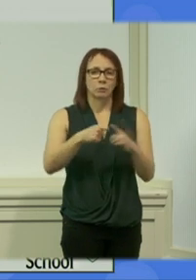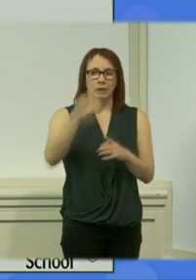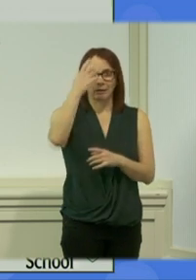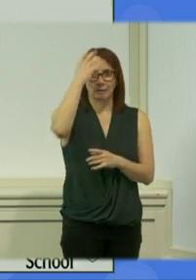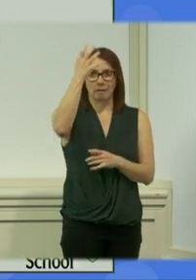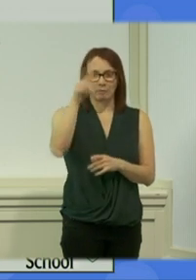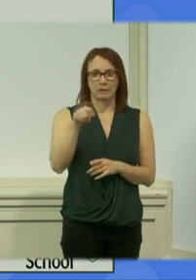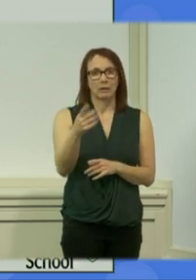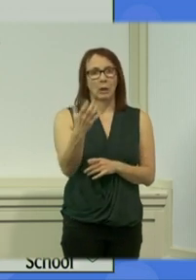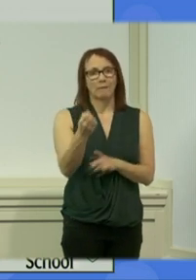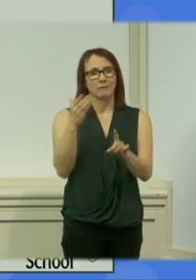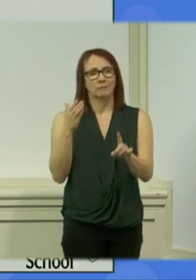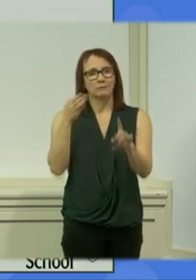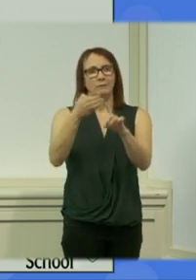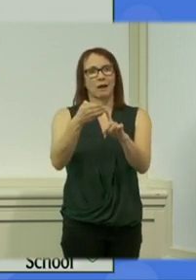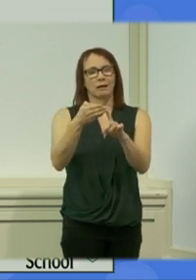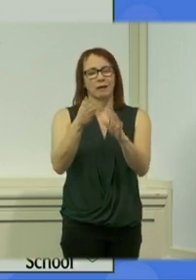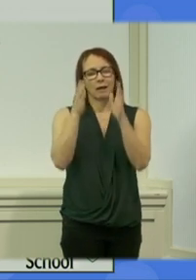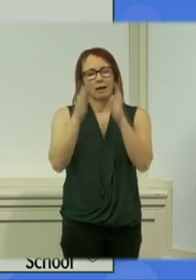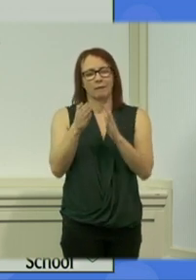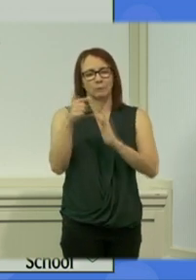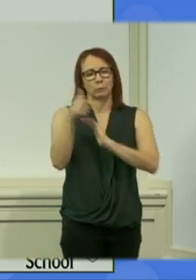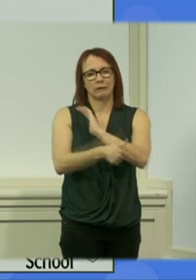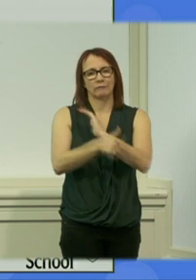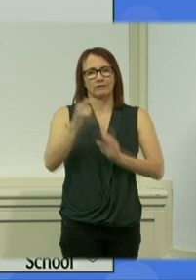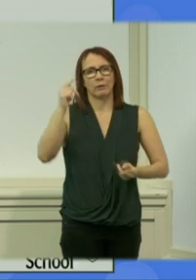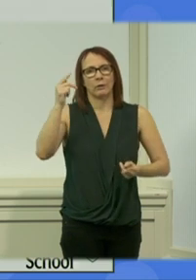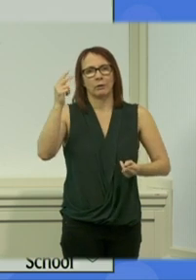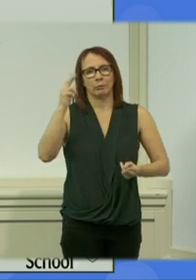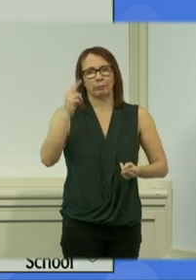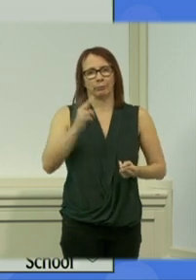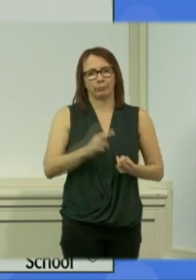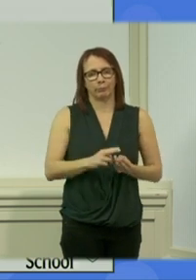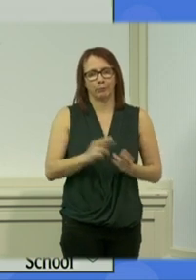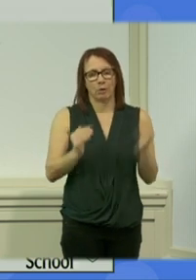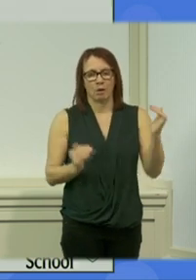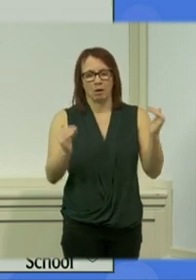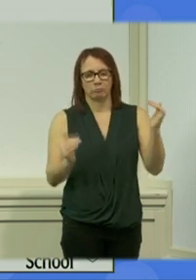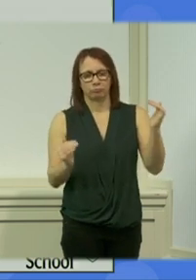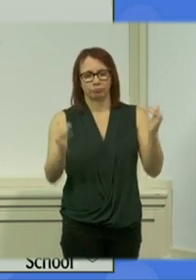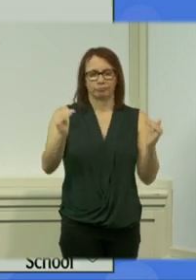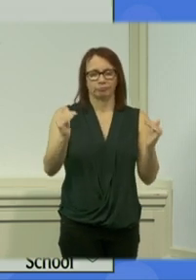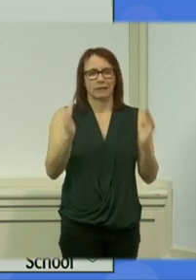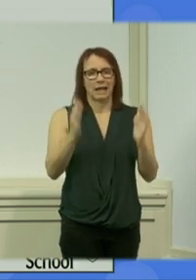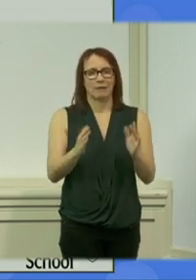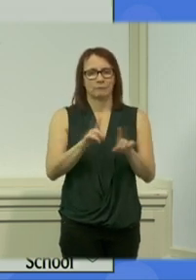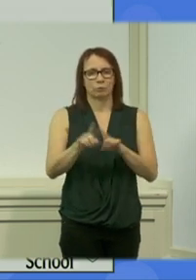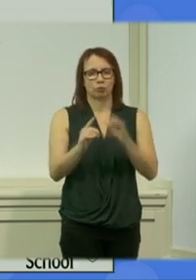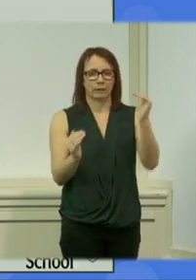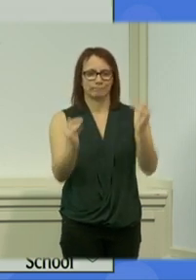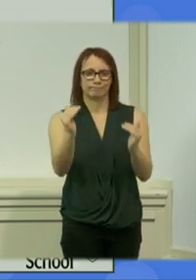a target of getting the deficit down pretty much to the break-even